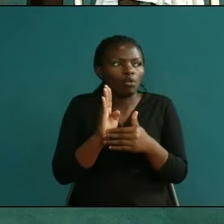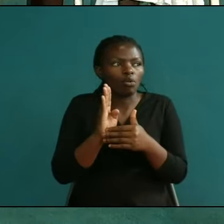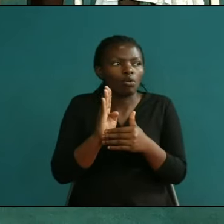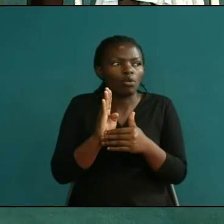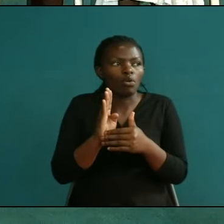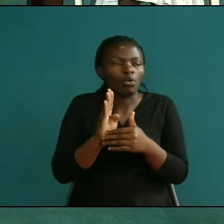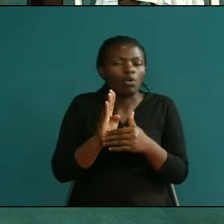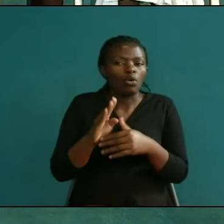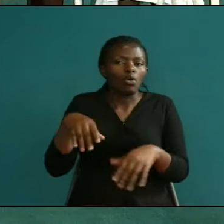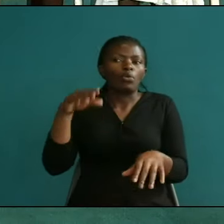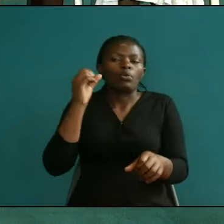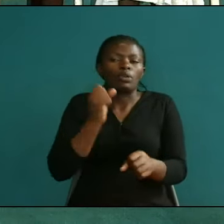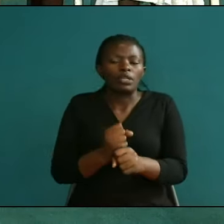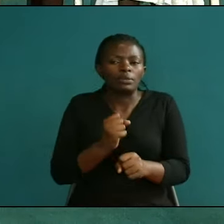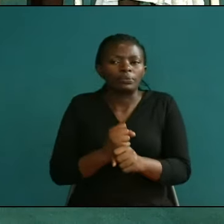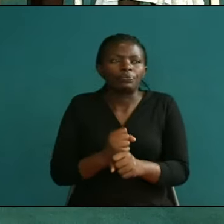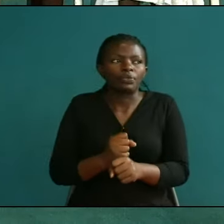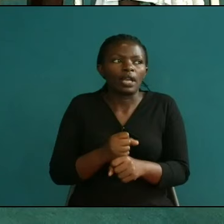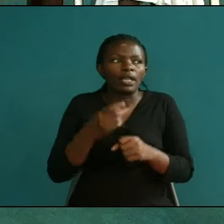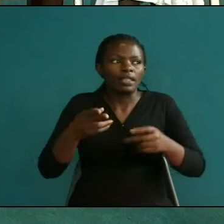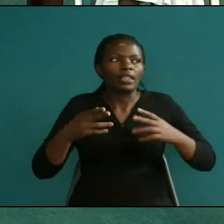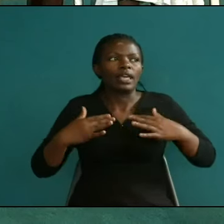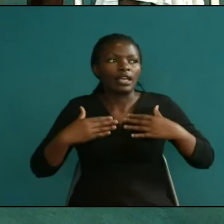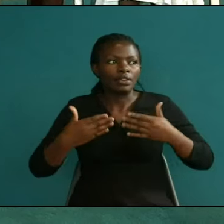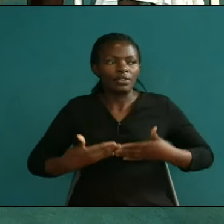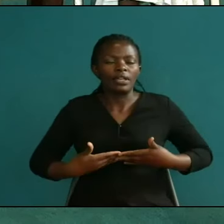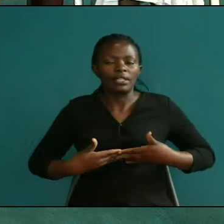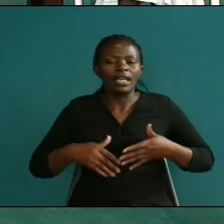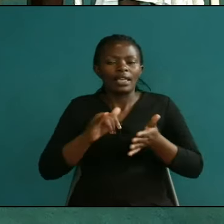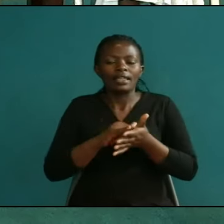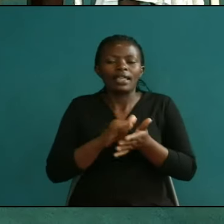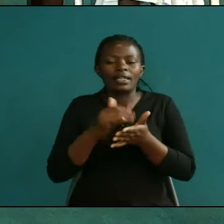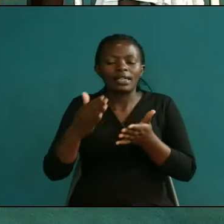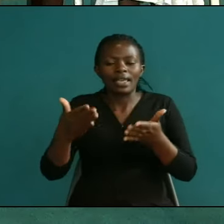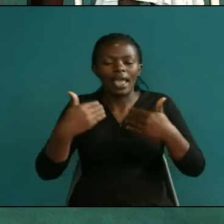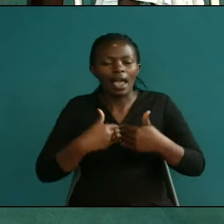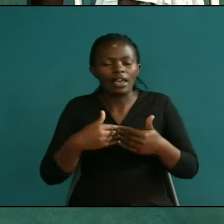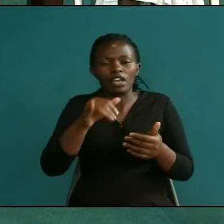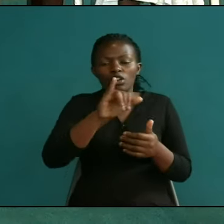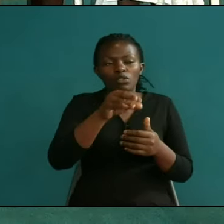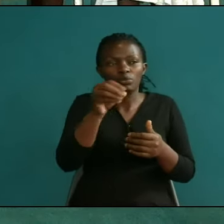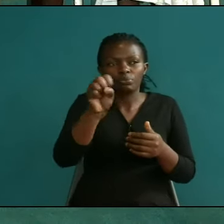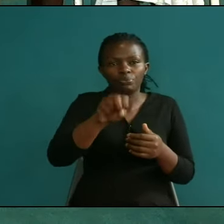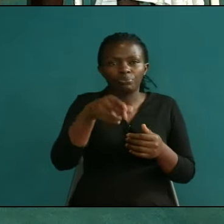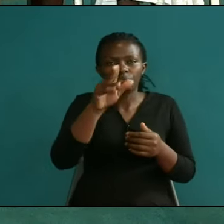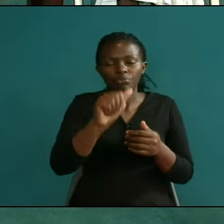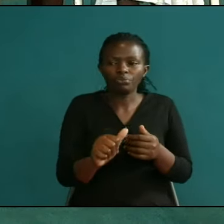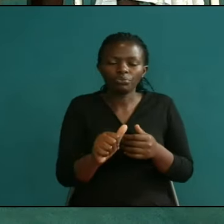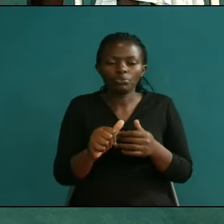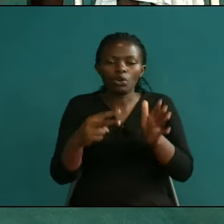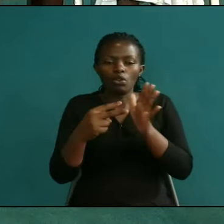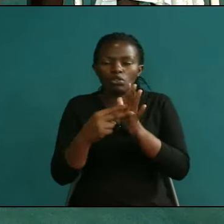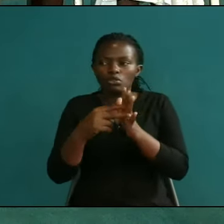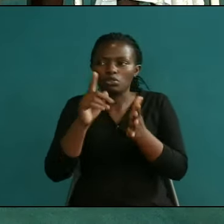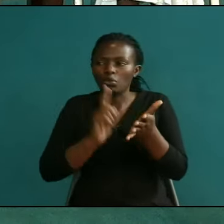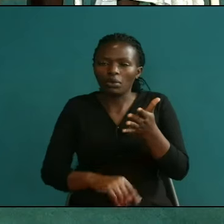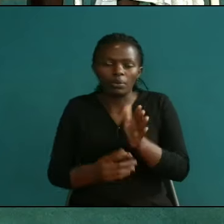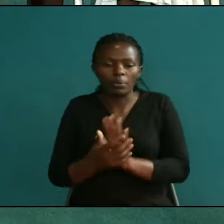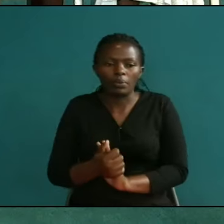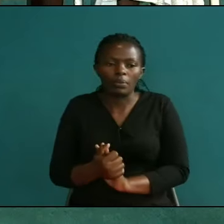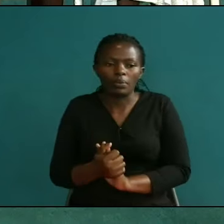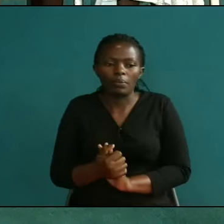dress symbolized Israel's degraded spiritual condition. How does God go about fixing this condition as we